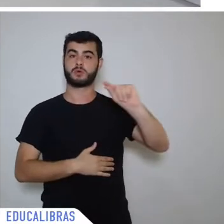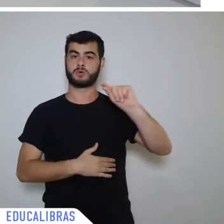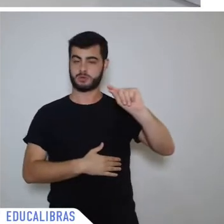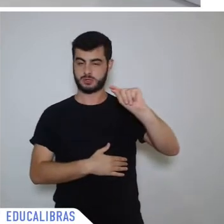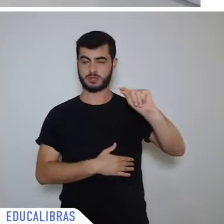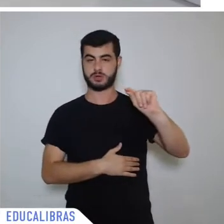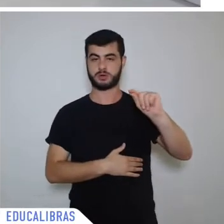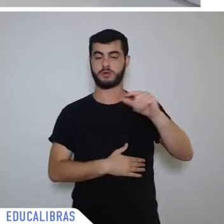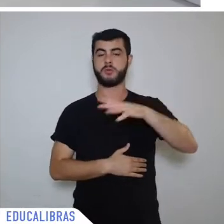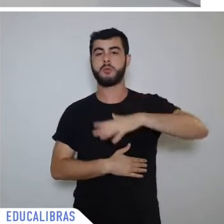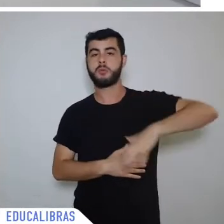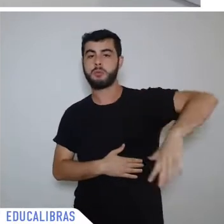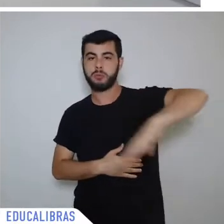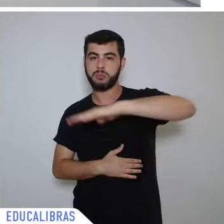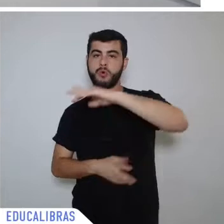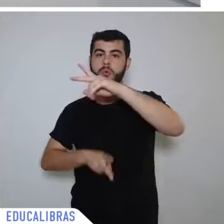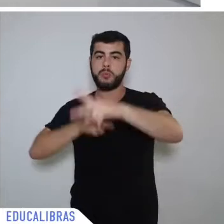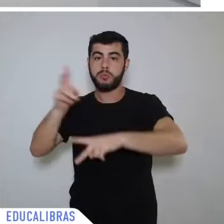considering the black